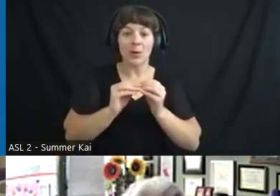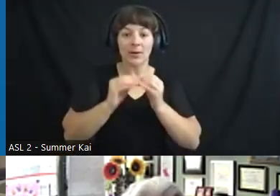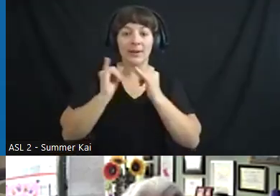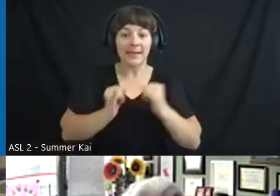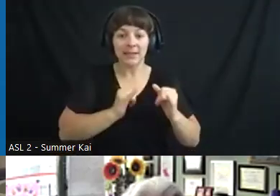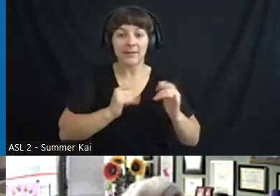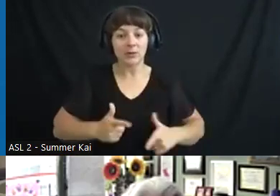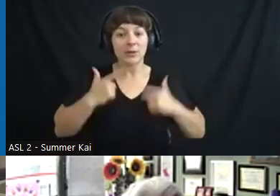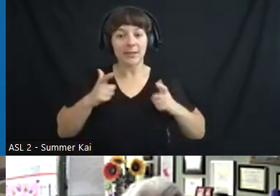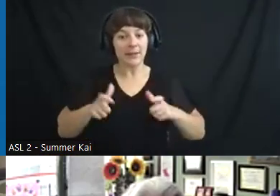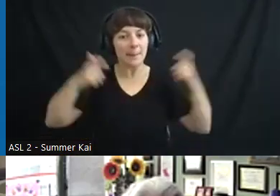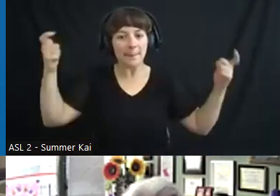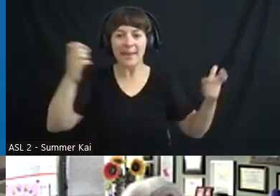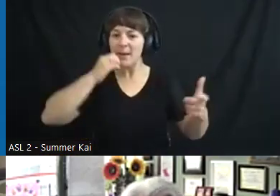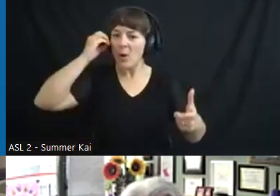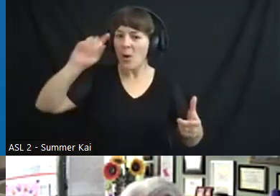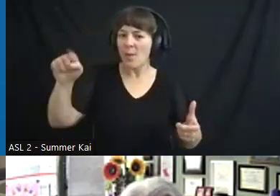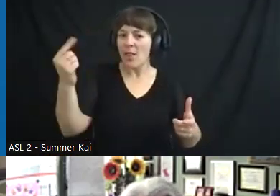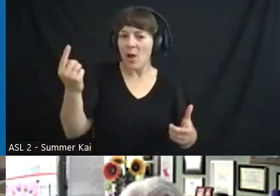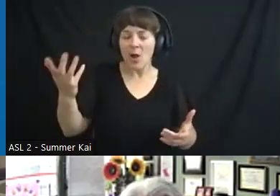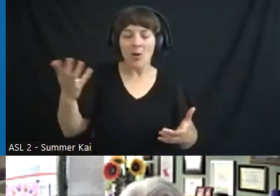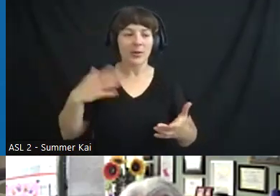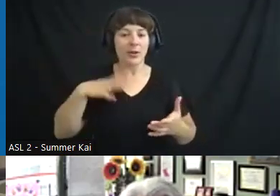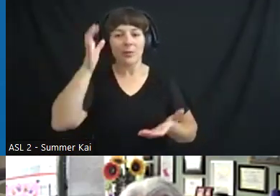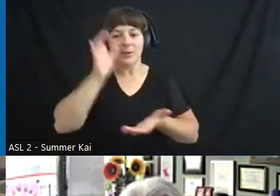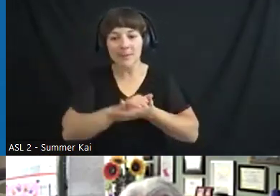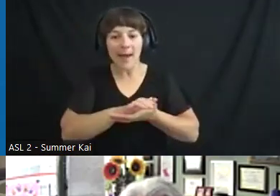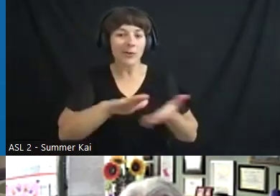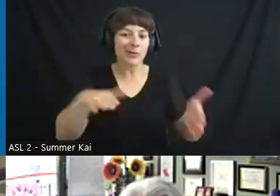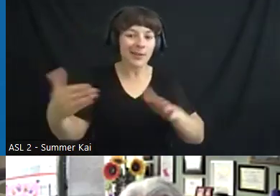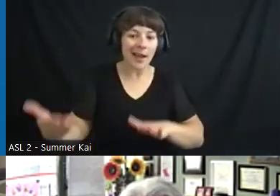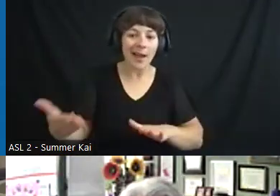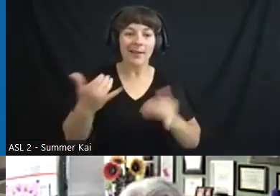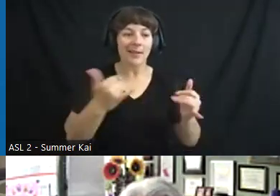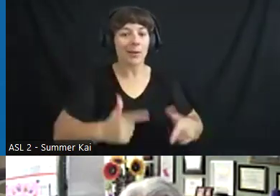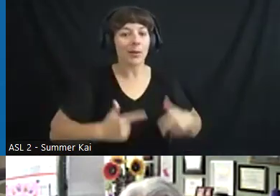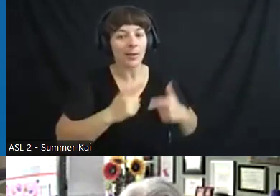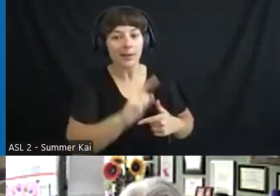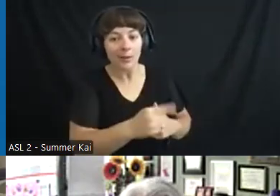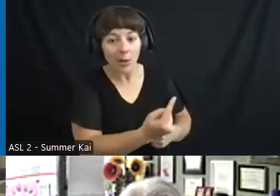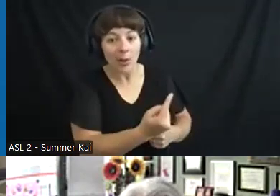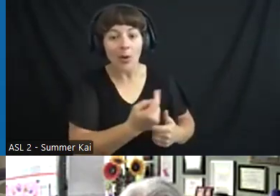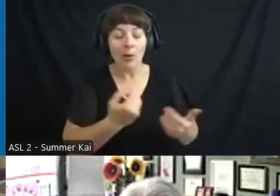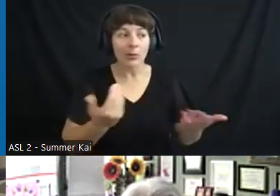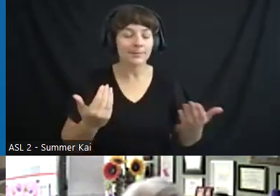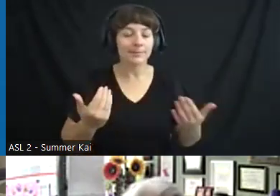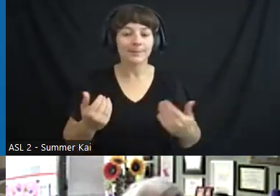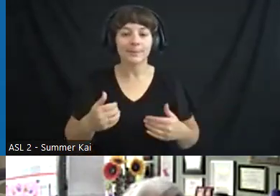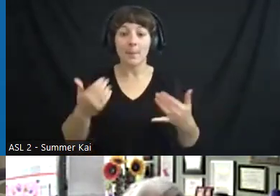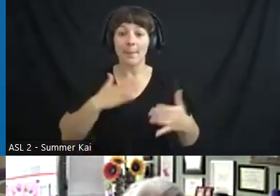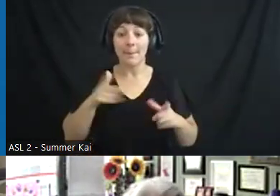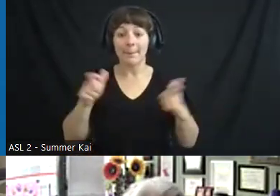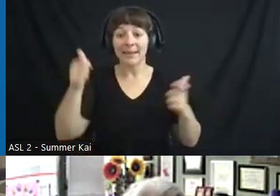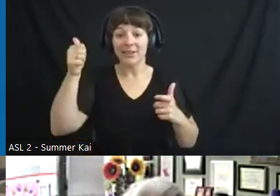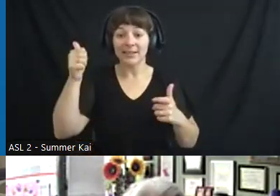homes by themselves, or their spouses die and they're all alone. My biggest issue, I mean, I